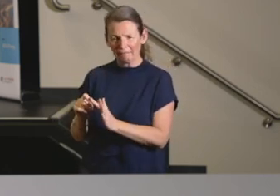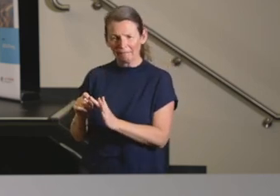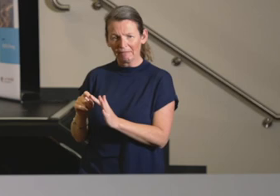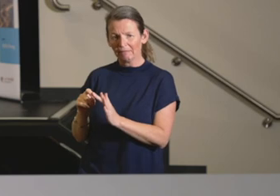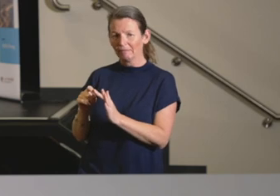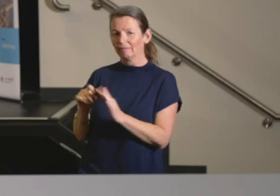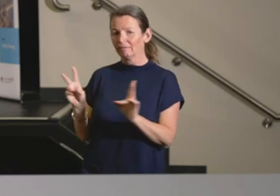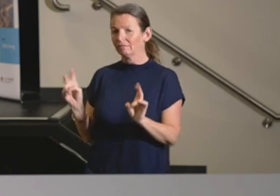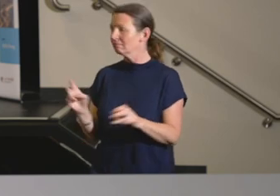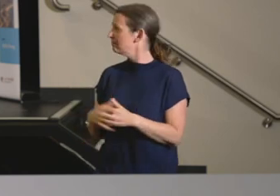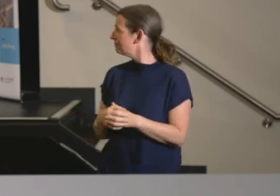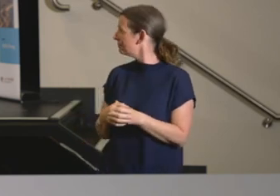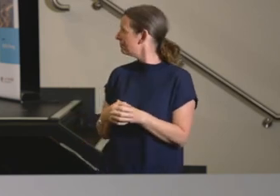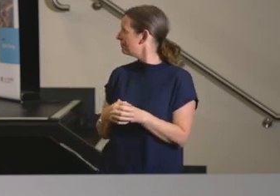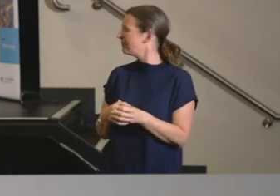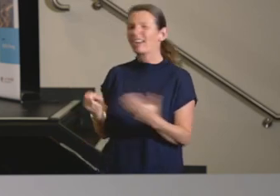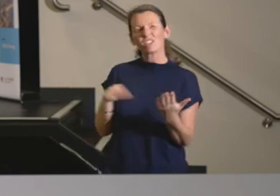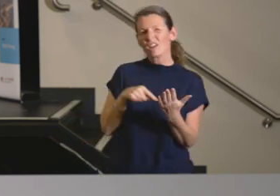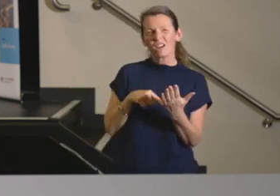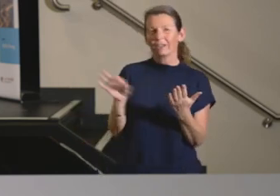step up initiative, I don't know what it's called.